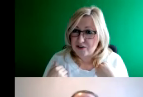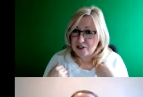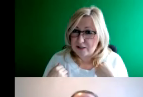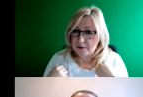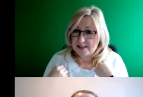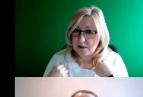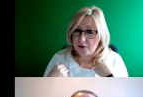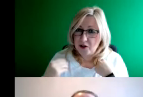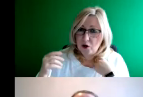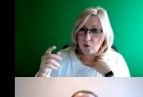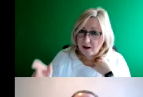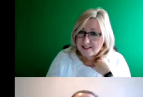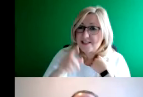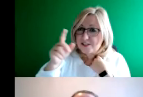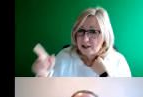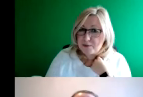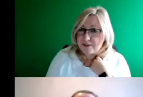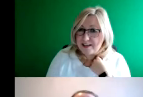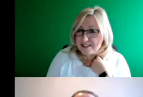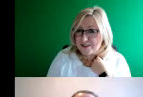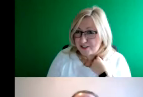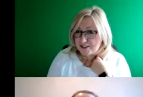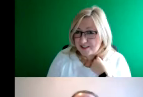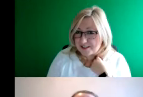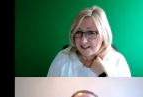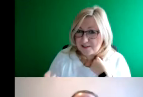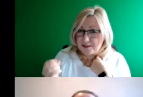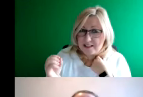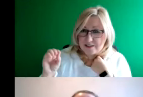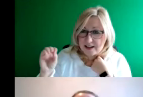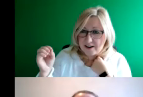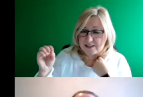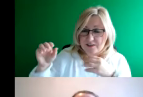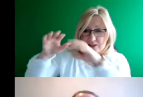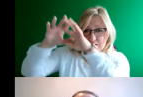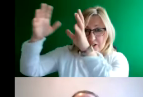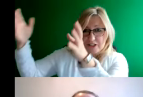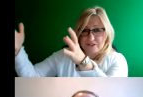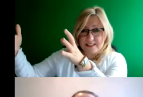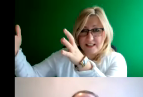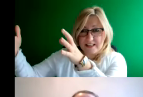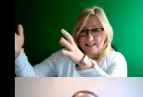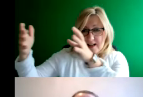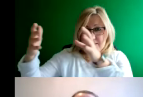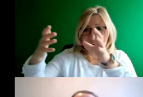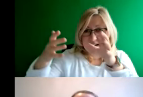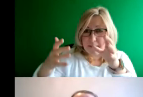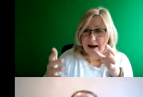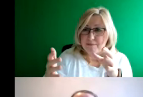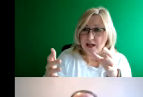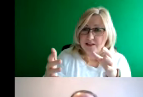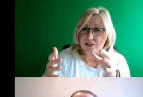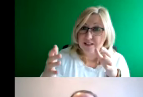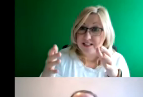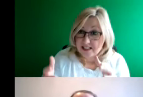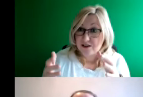to be introduced by someone? What's the script around introductions, right? So there are sort of the cultural things that then get